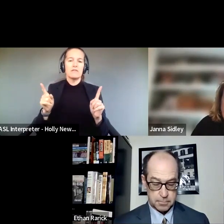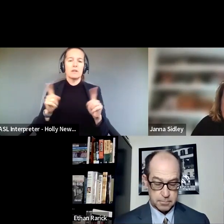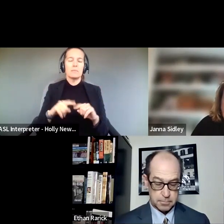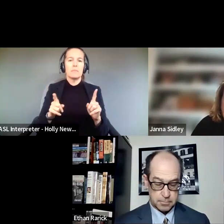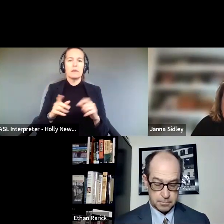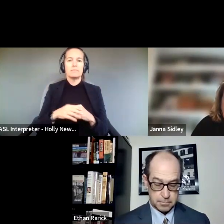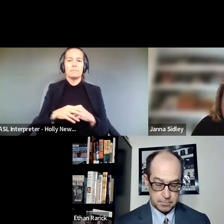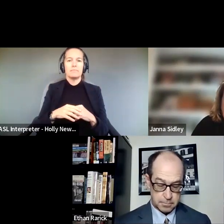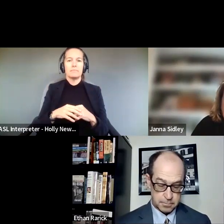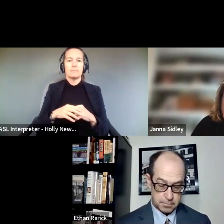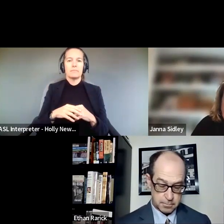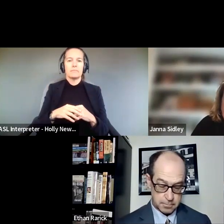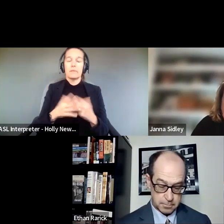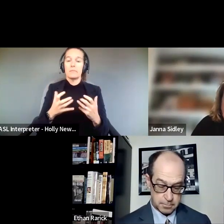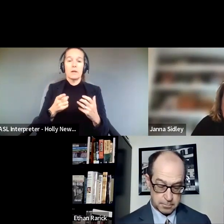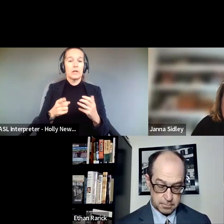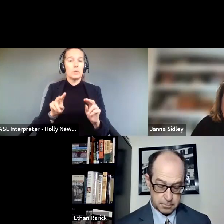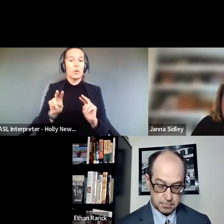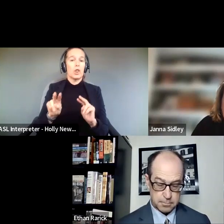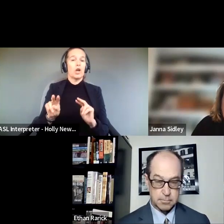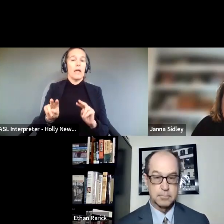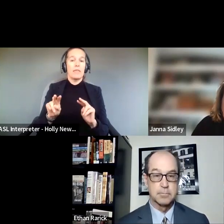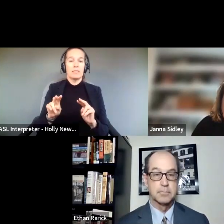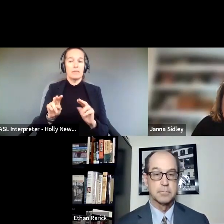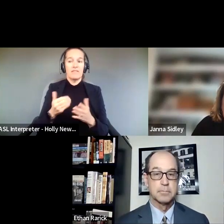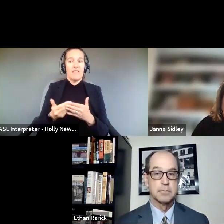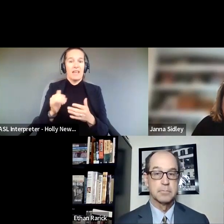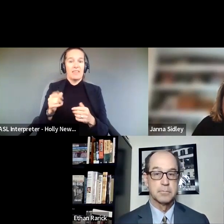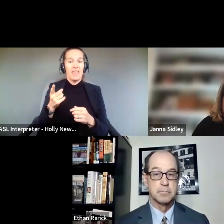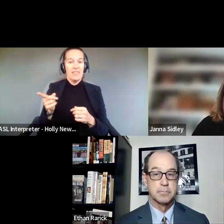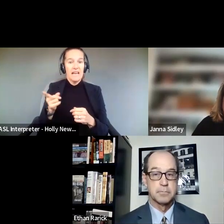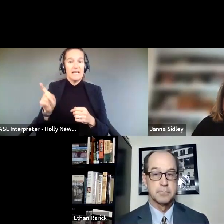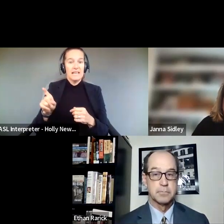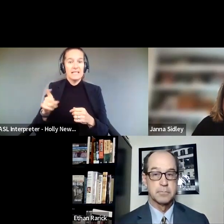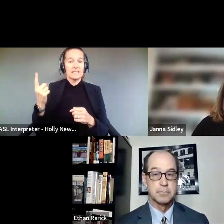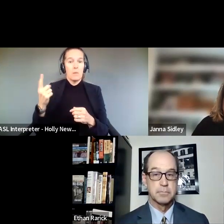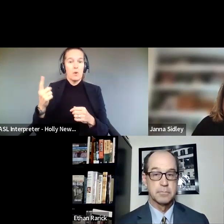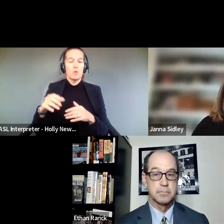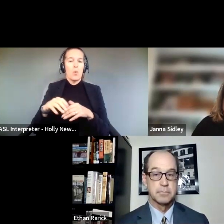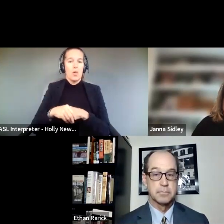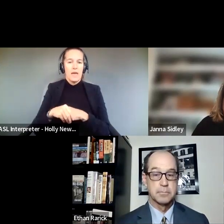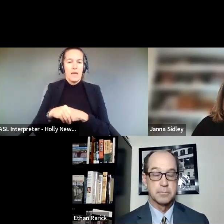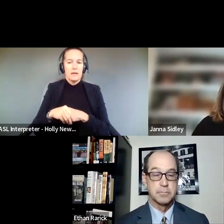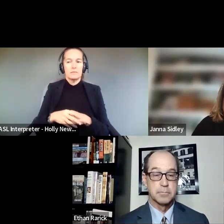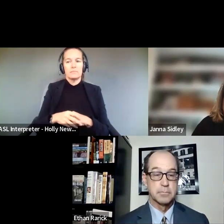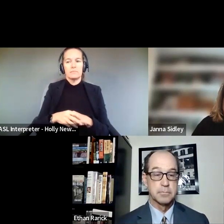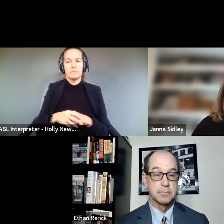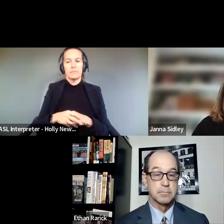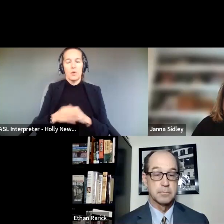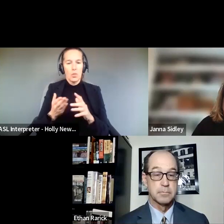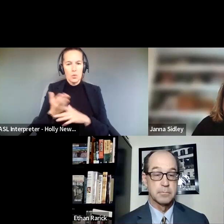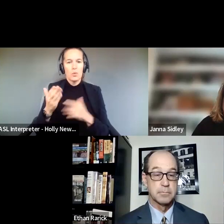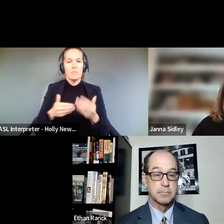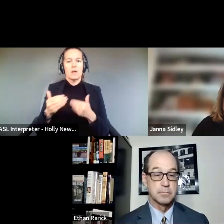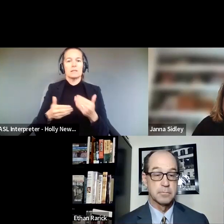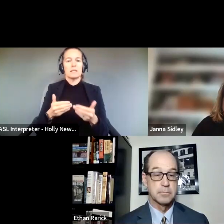really hope you look at the fact that they need to have somebody to hold their hands through a process, not